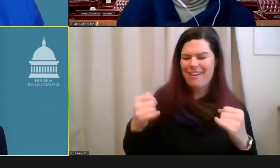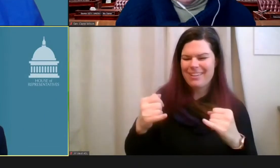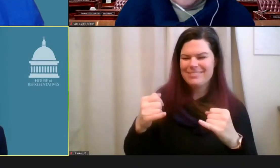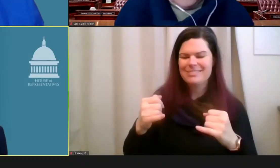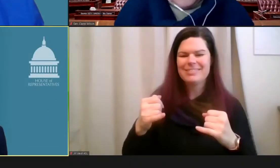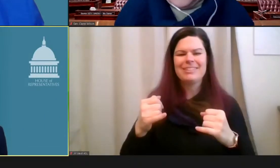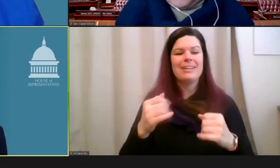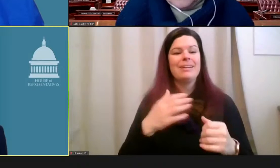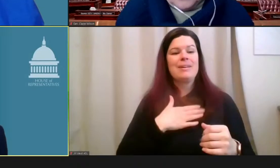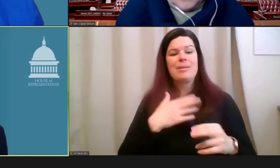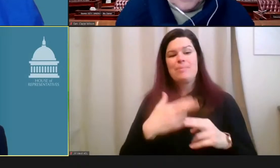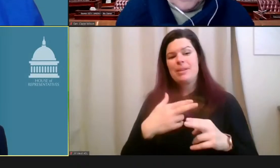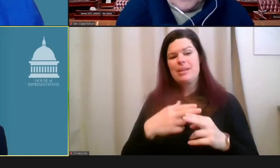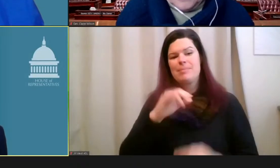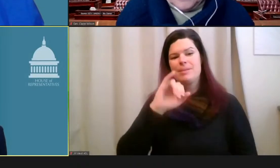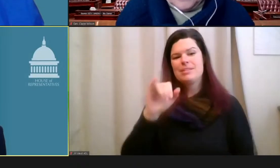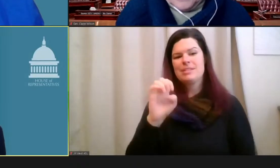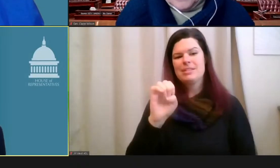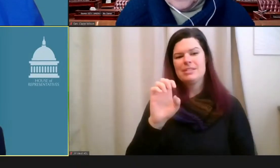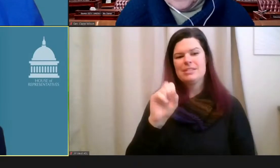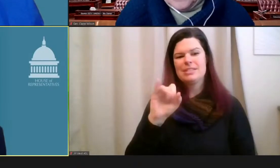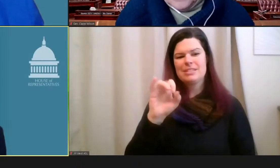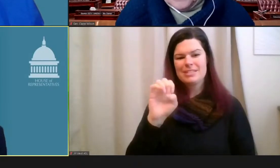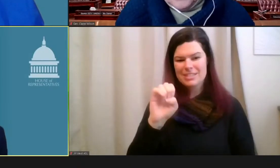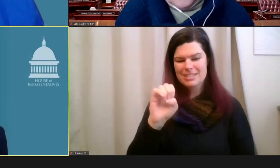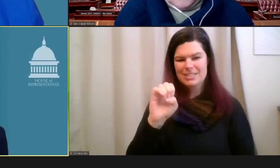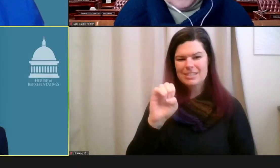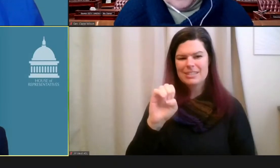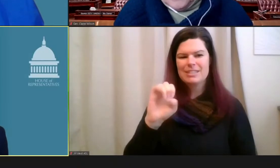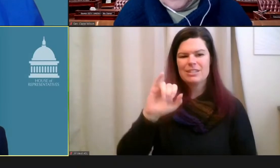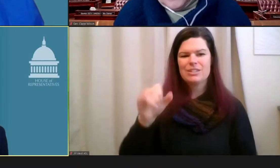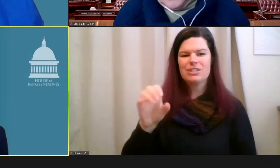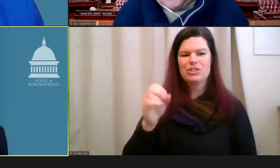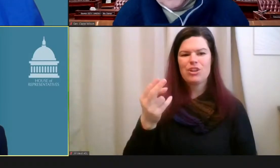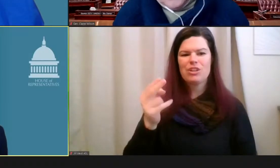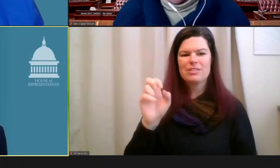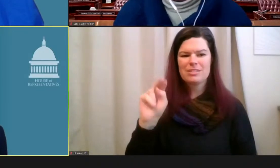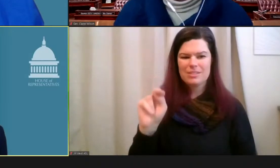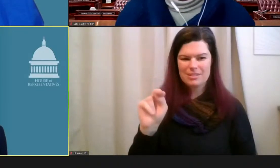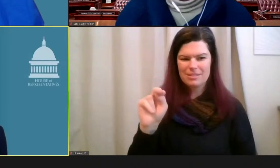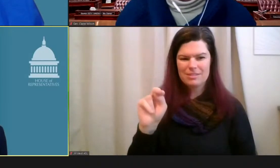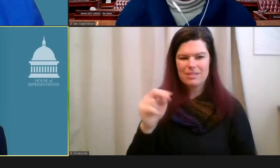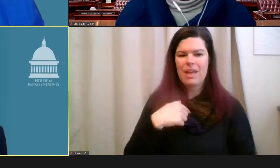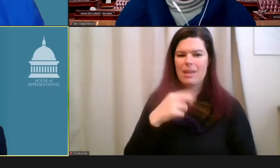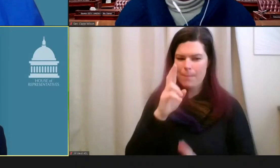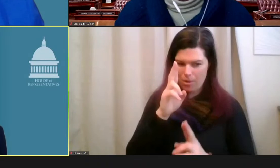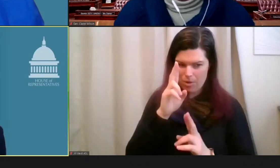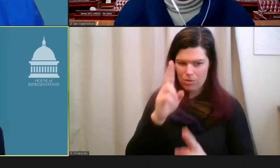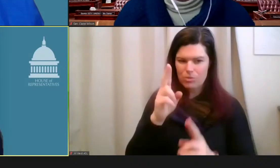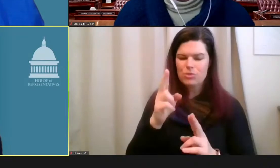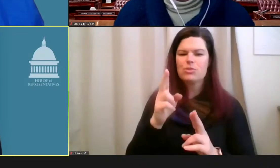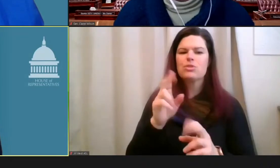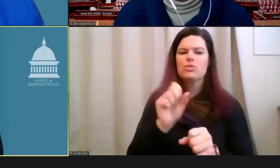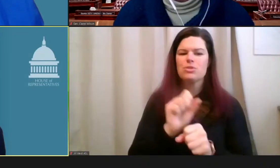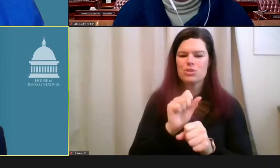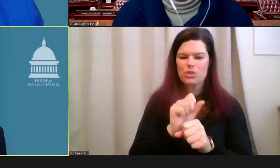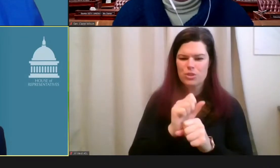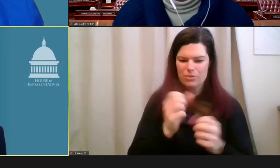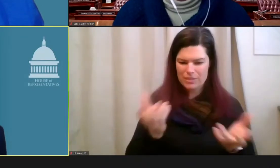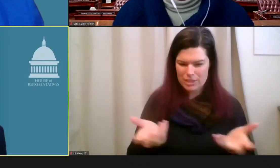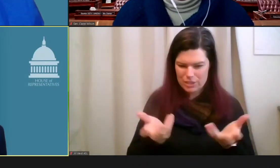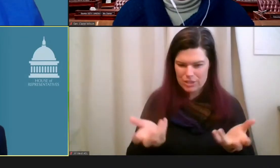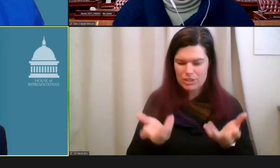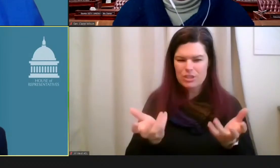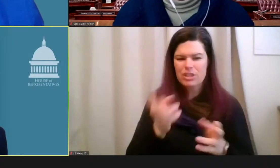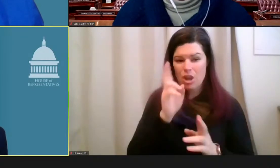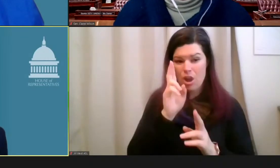Johnson, honored to serve the 30th Legislative District and honored to bring voices to the halls of power this year in